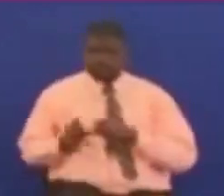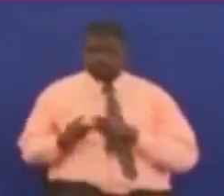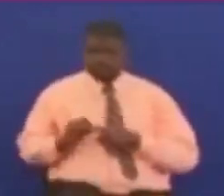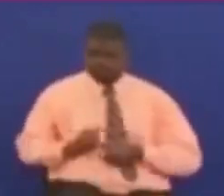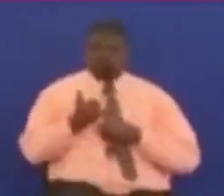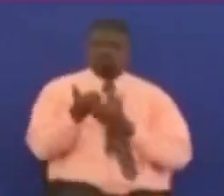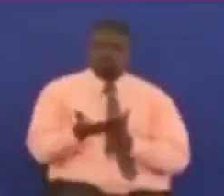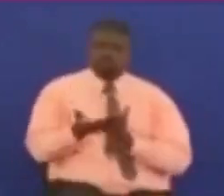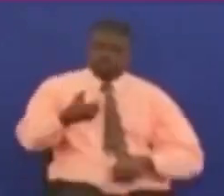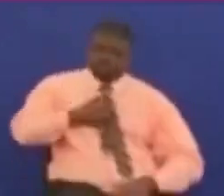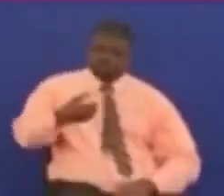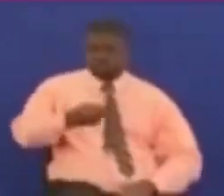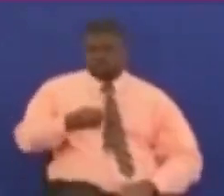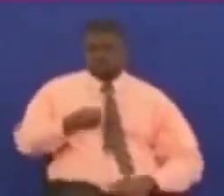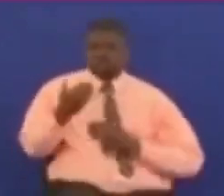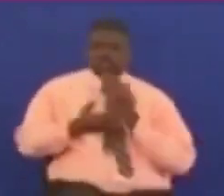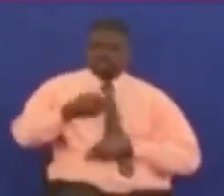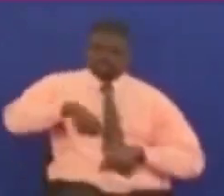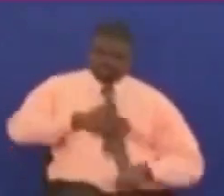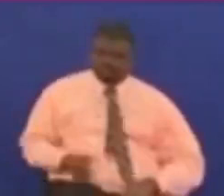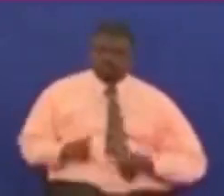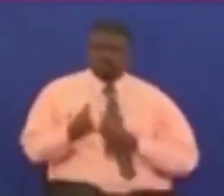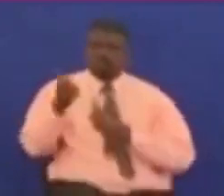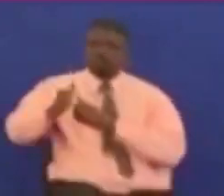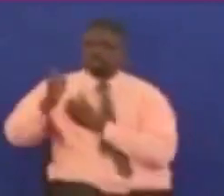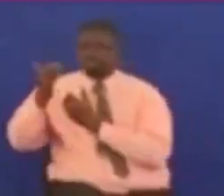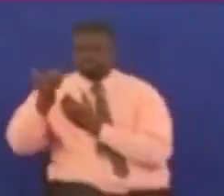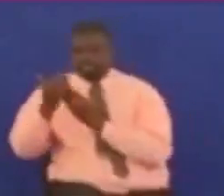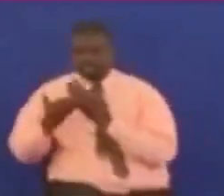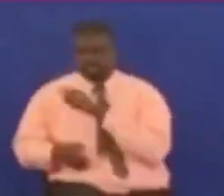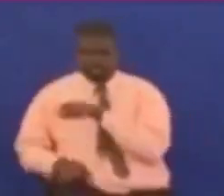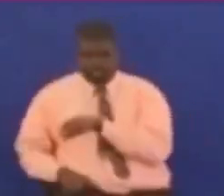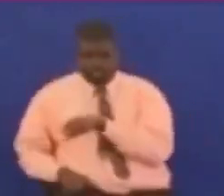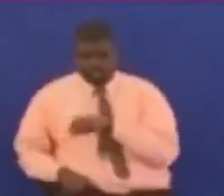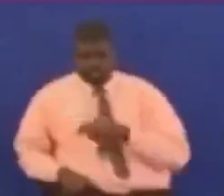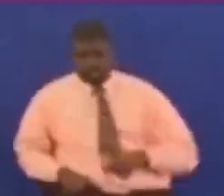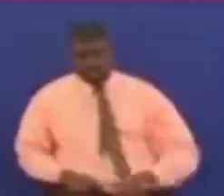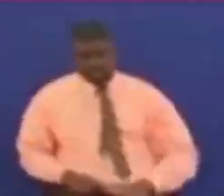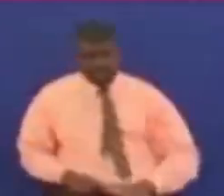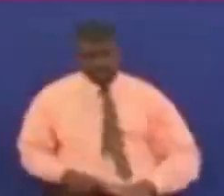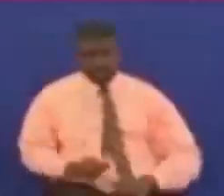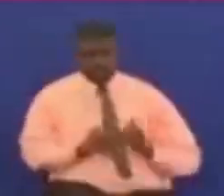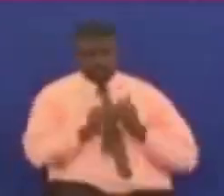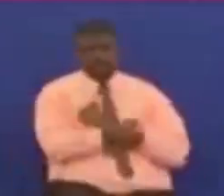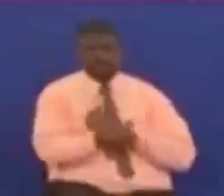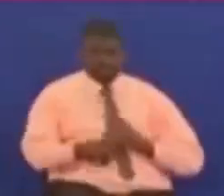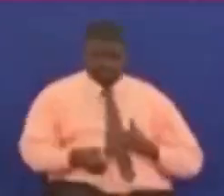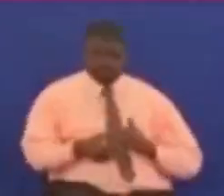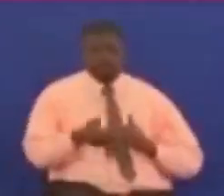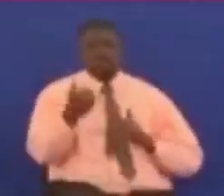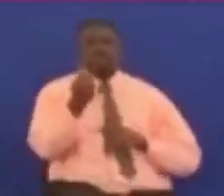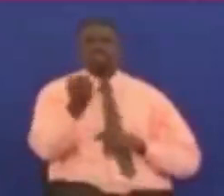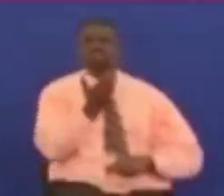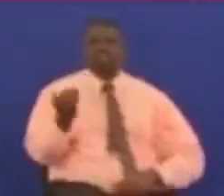views. If my country and the Foreign Affairs Ministry agrees that this is what you're going to present to other nations, if it's,